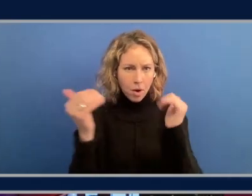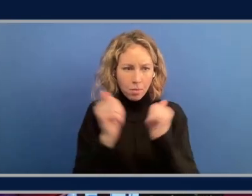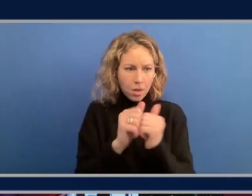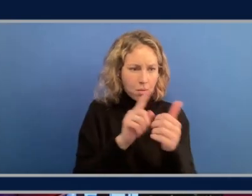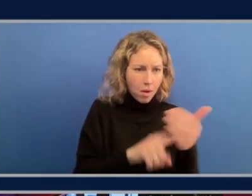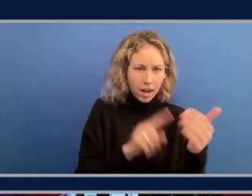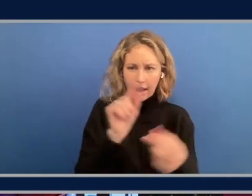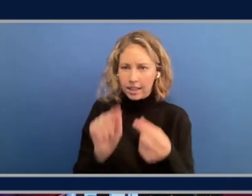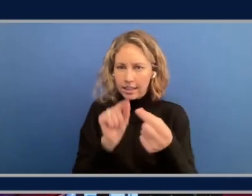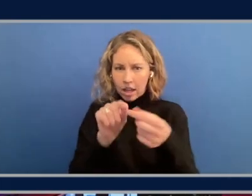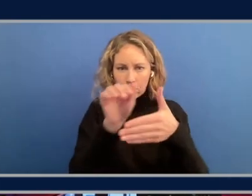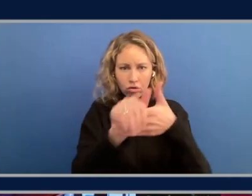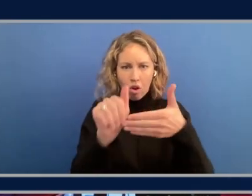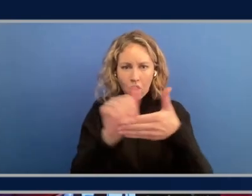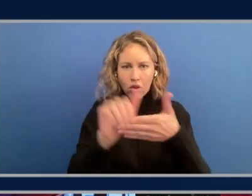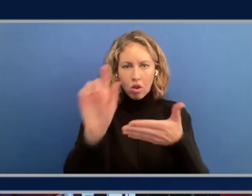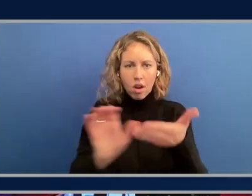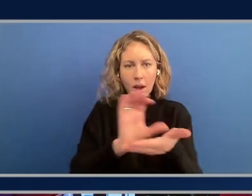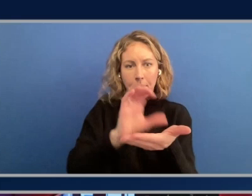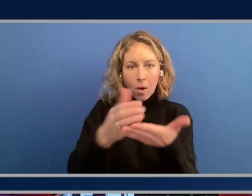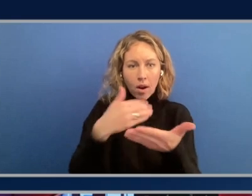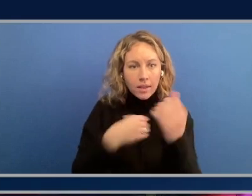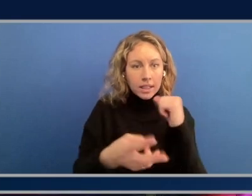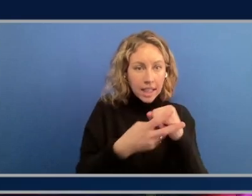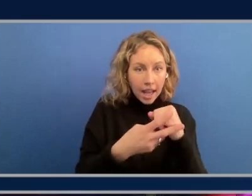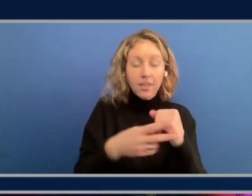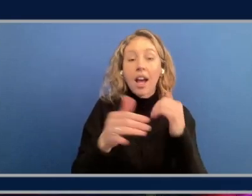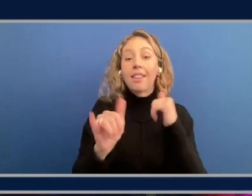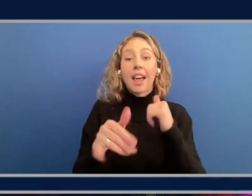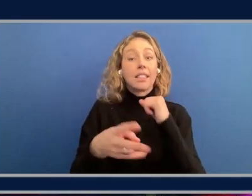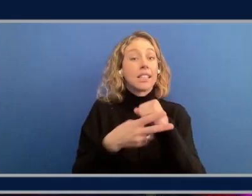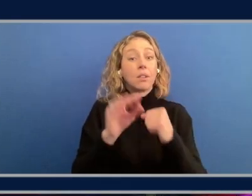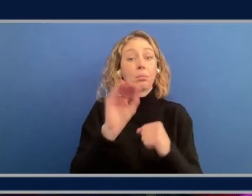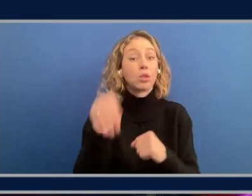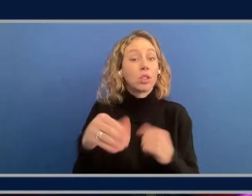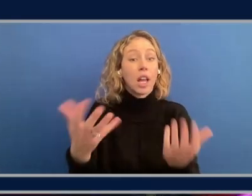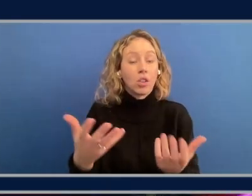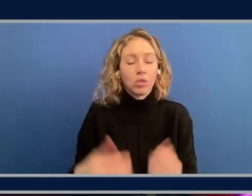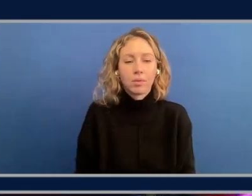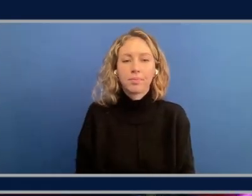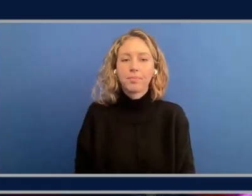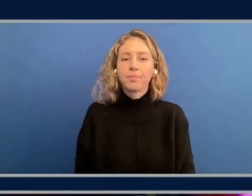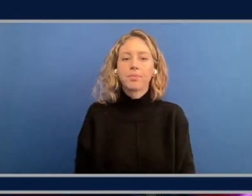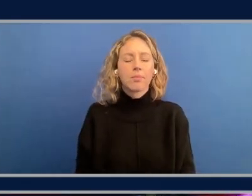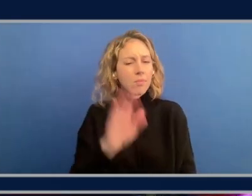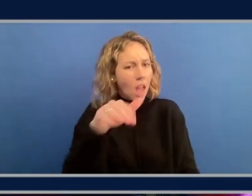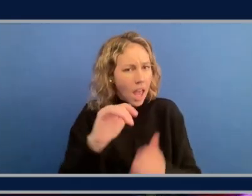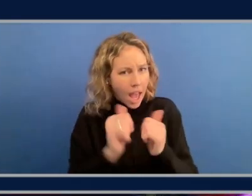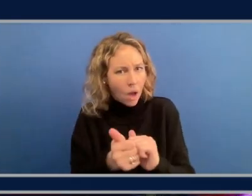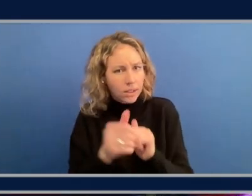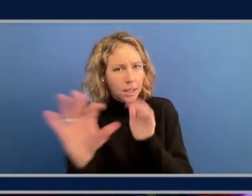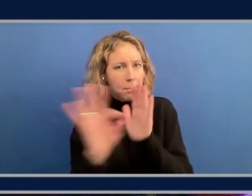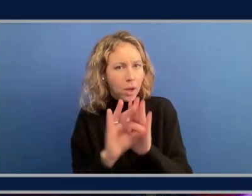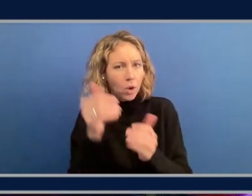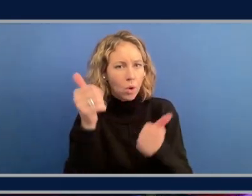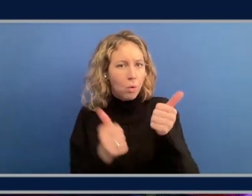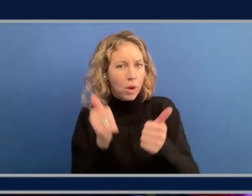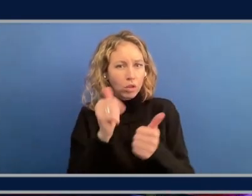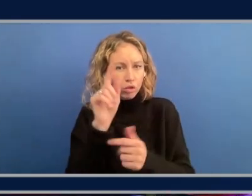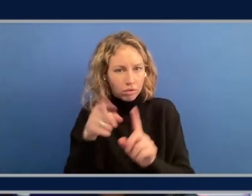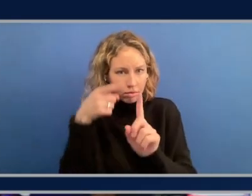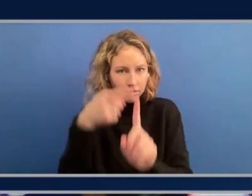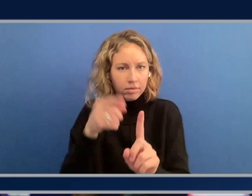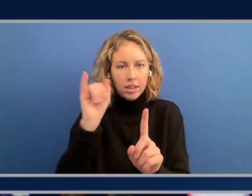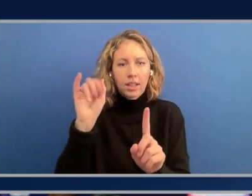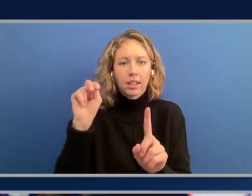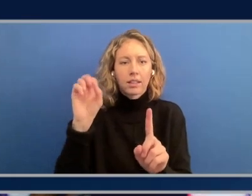exact dollar amount I've saved and what's that savings percentage? So How all is of it- that. How is it choosing which Graviton instance to compare? So